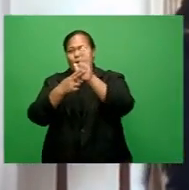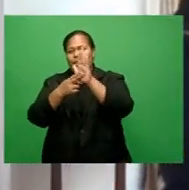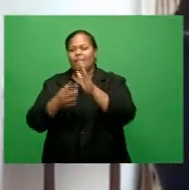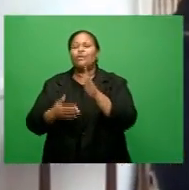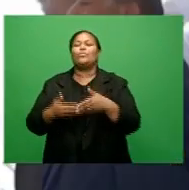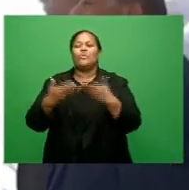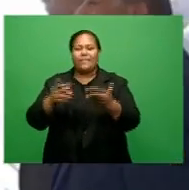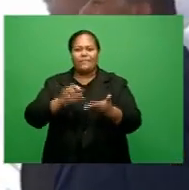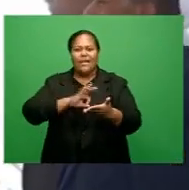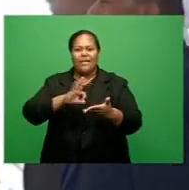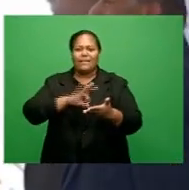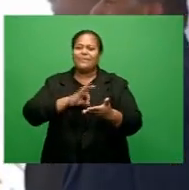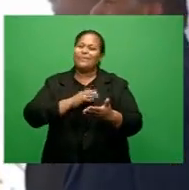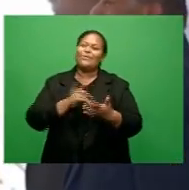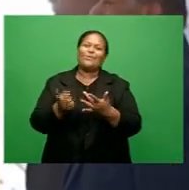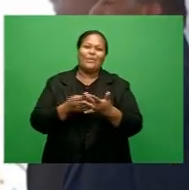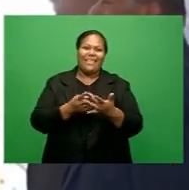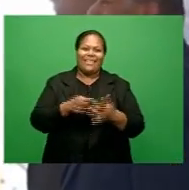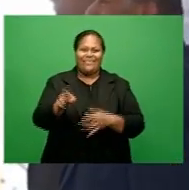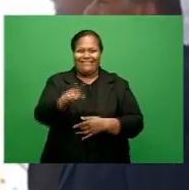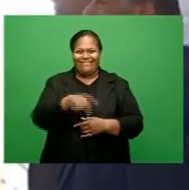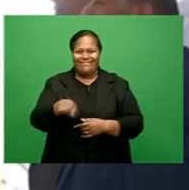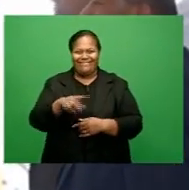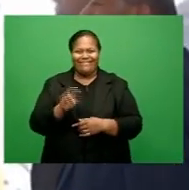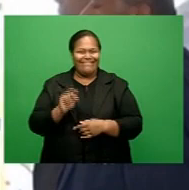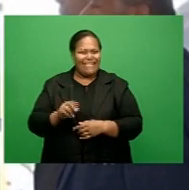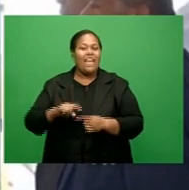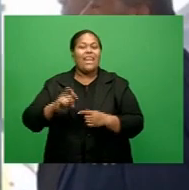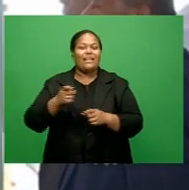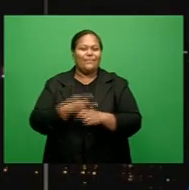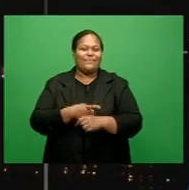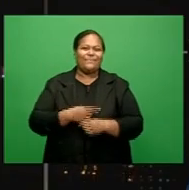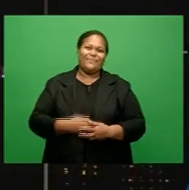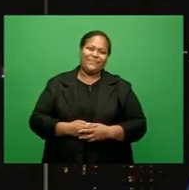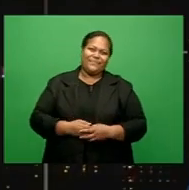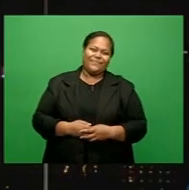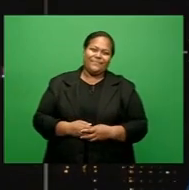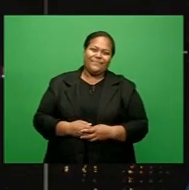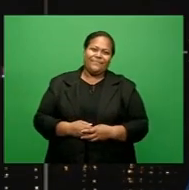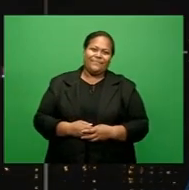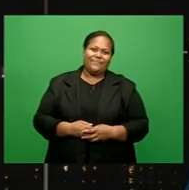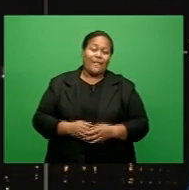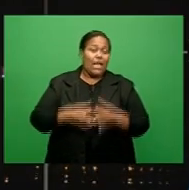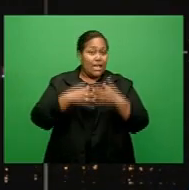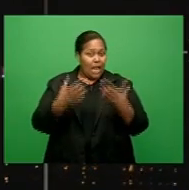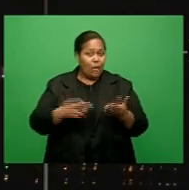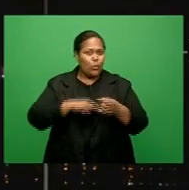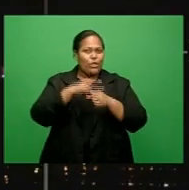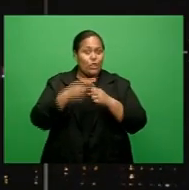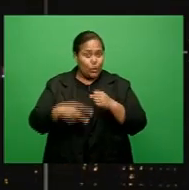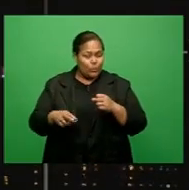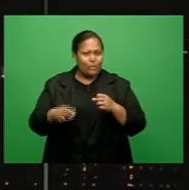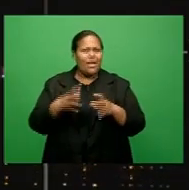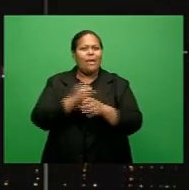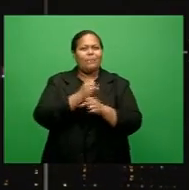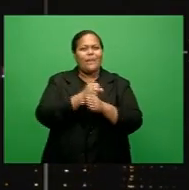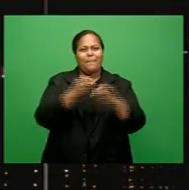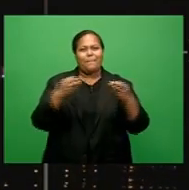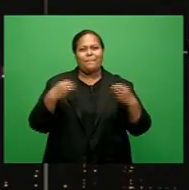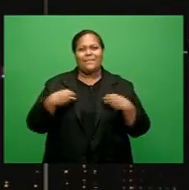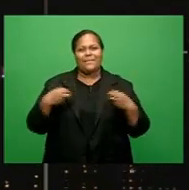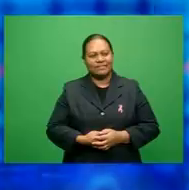serving citizens. Sainiani Mboila, FBC News. And Karoy joins us now with the latest in